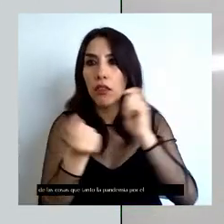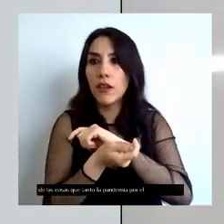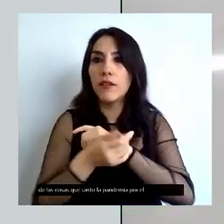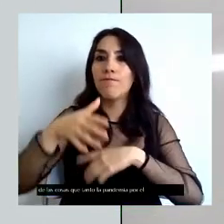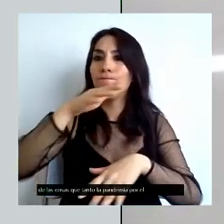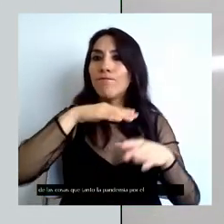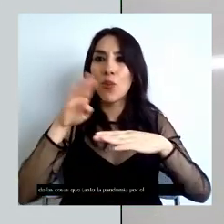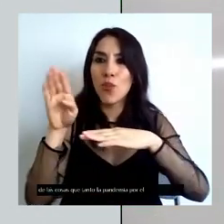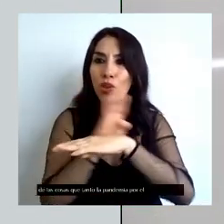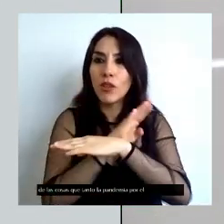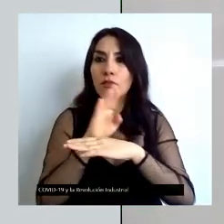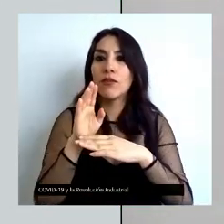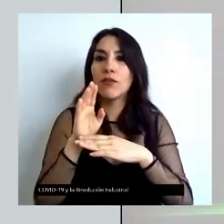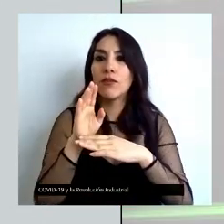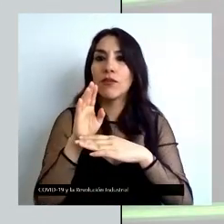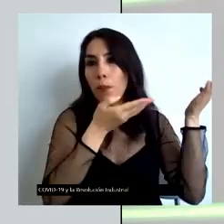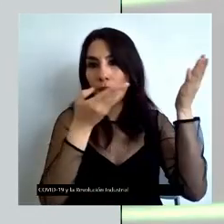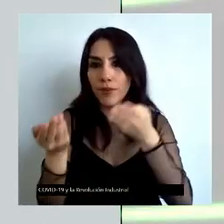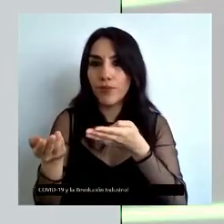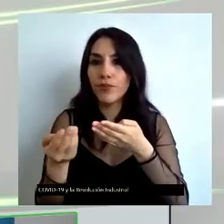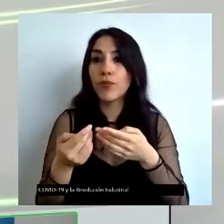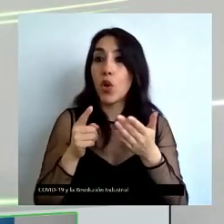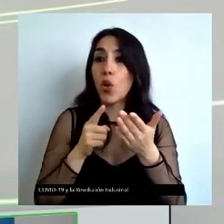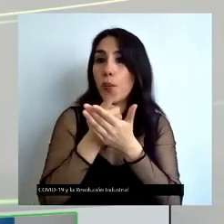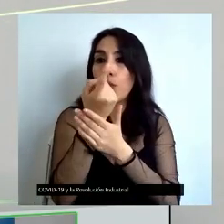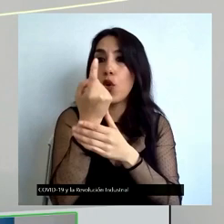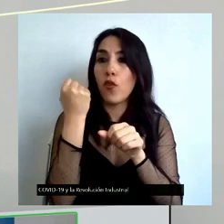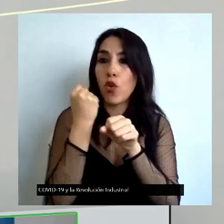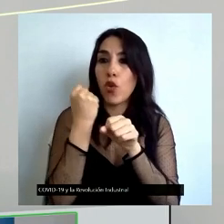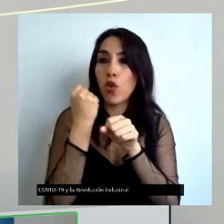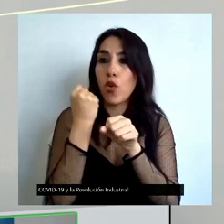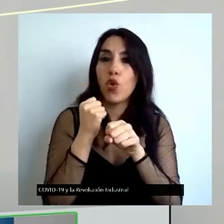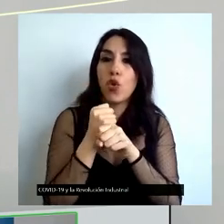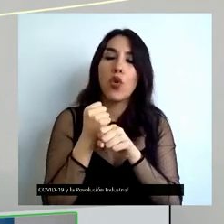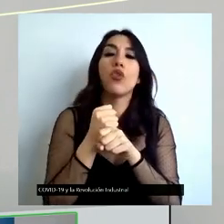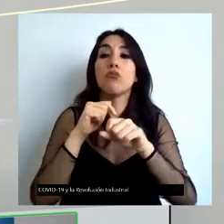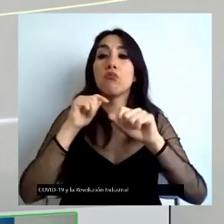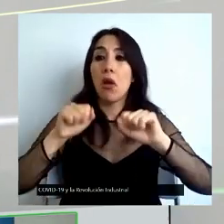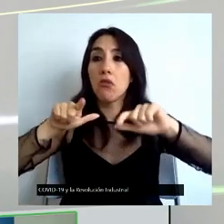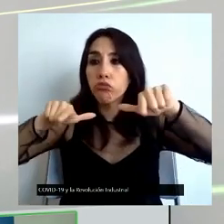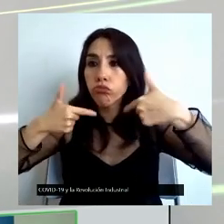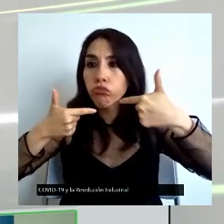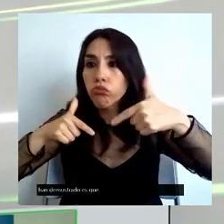opportunity that remote work represents for people with disability.